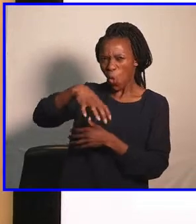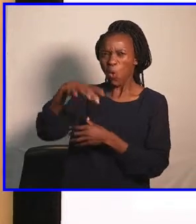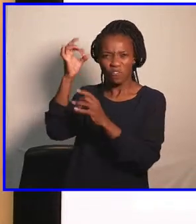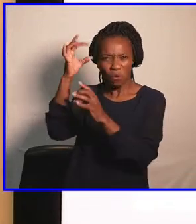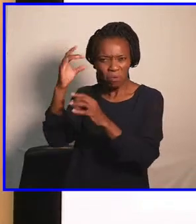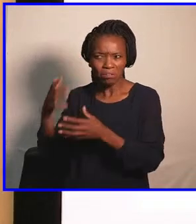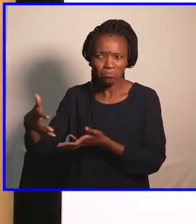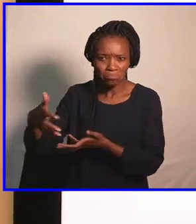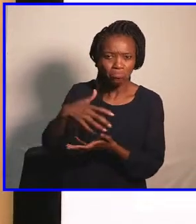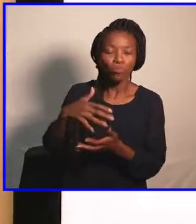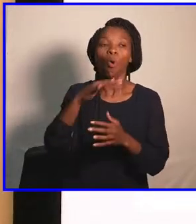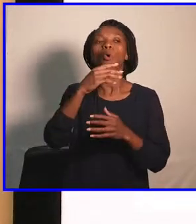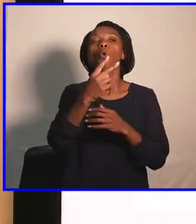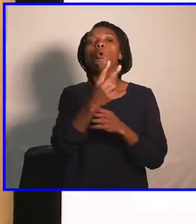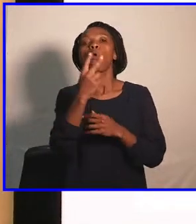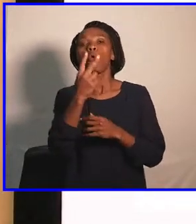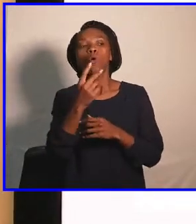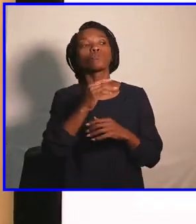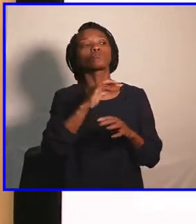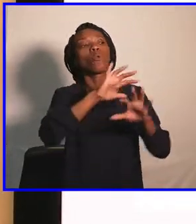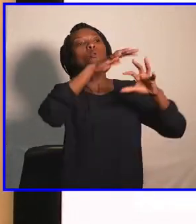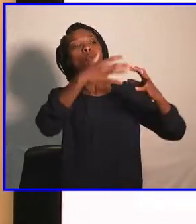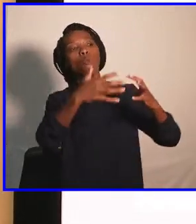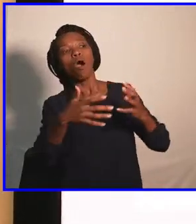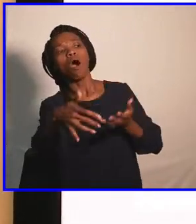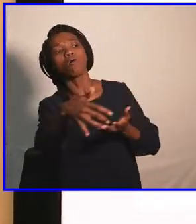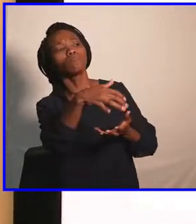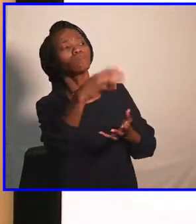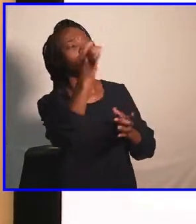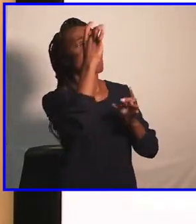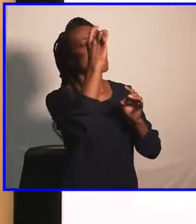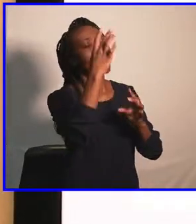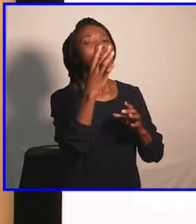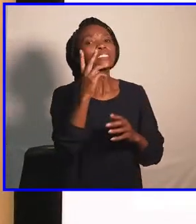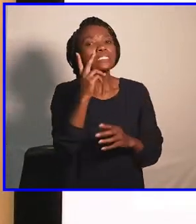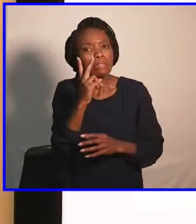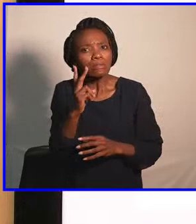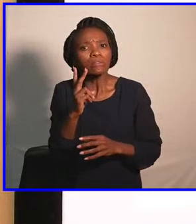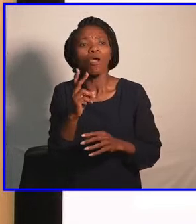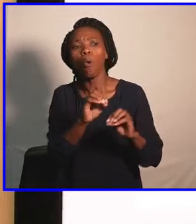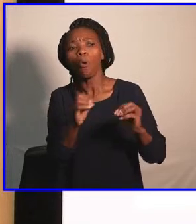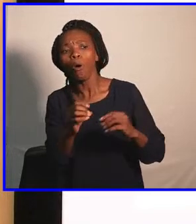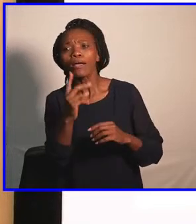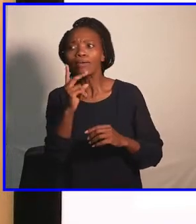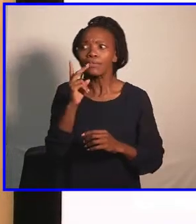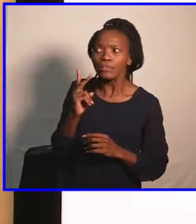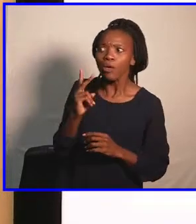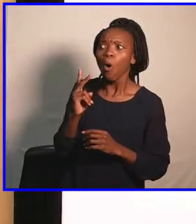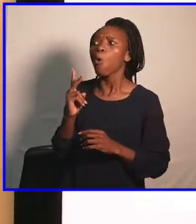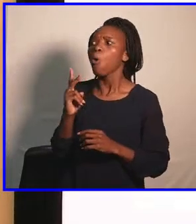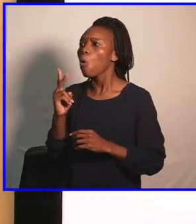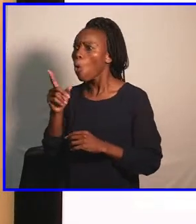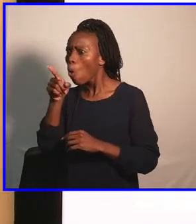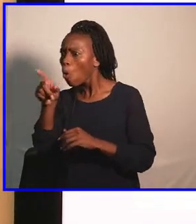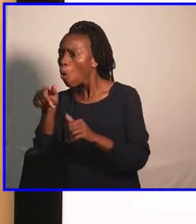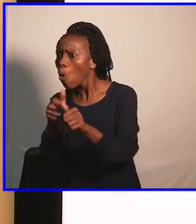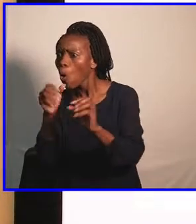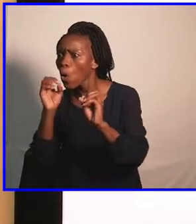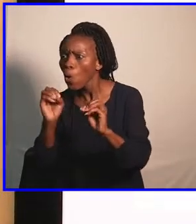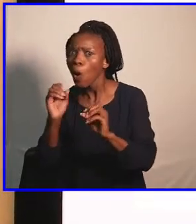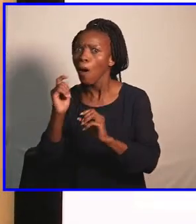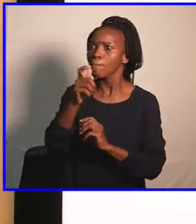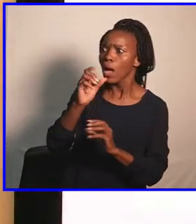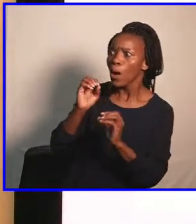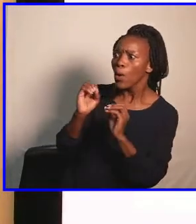and across the world to help the organization to detect and act against non-compliant taxpayers